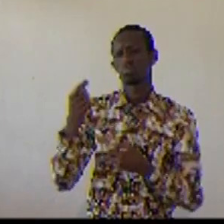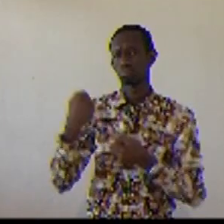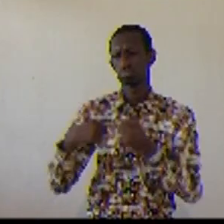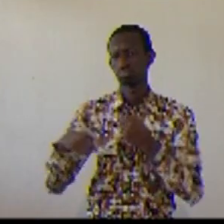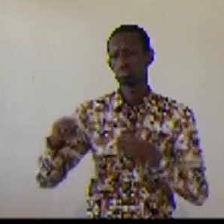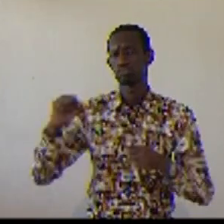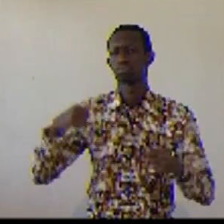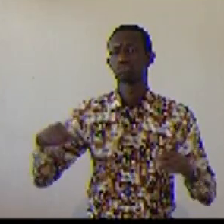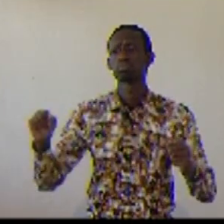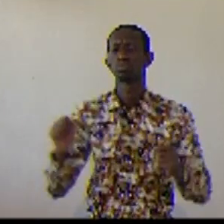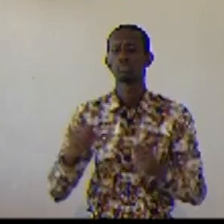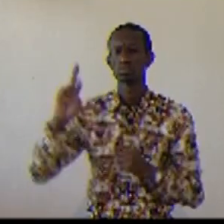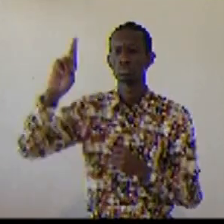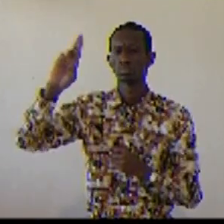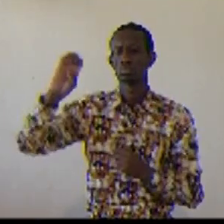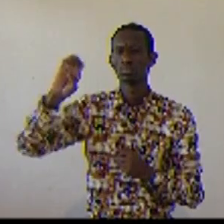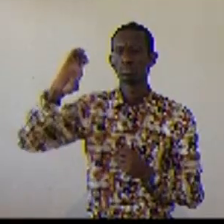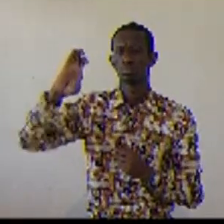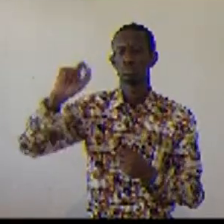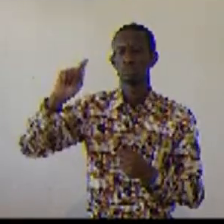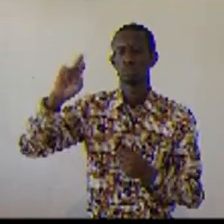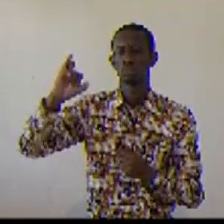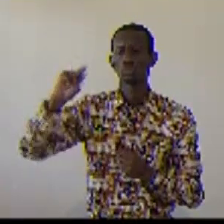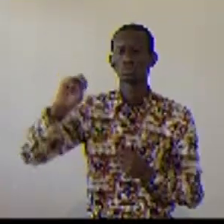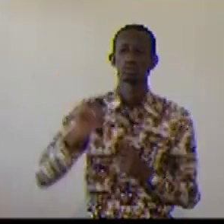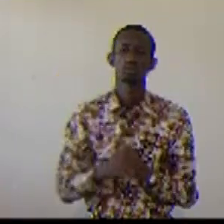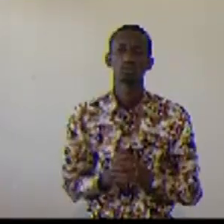reaction between magnesium and